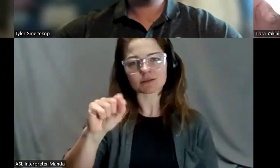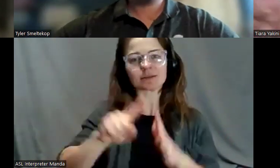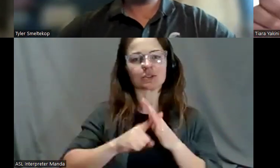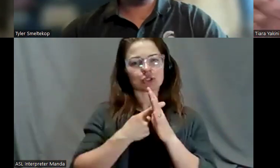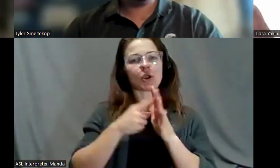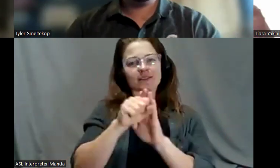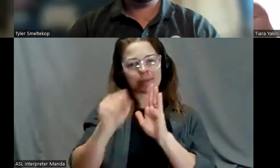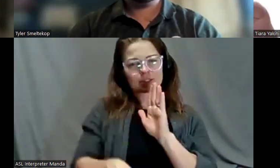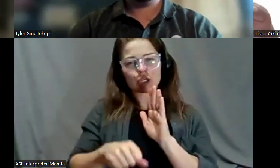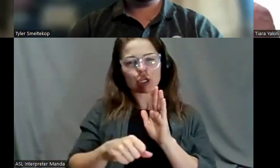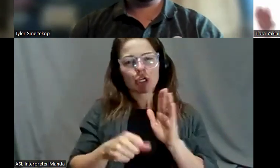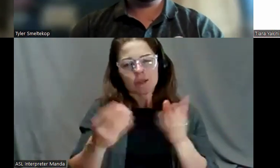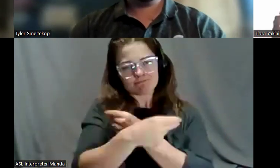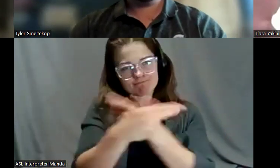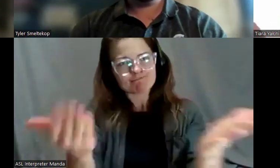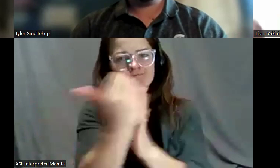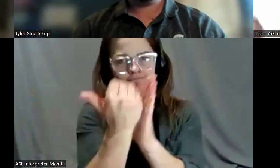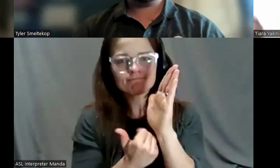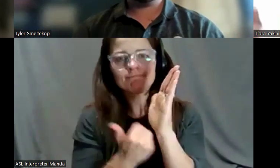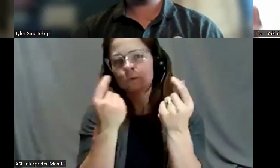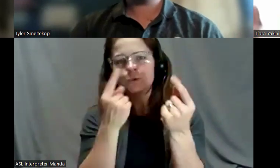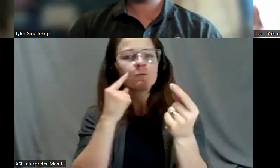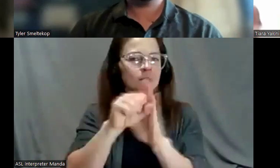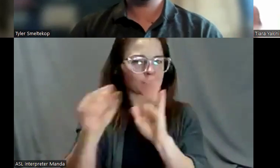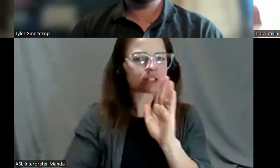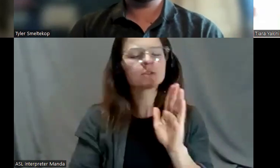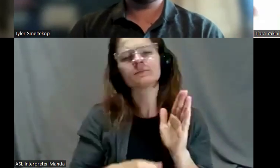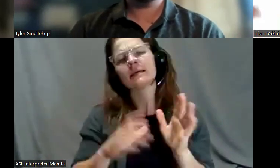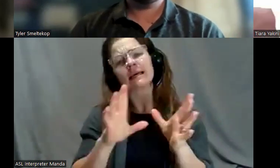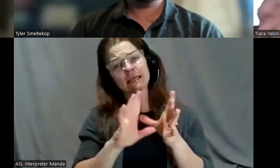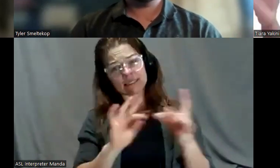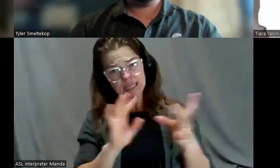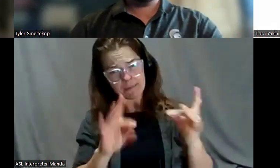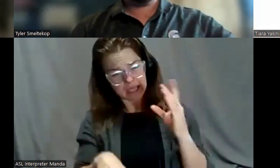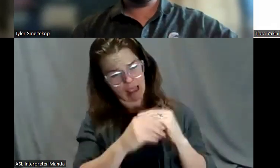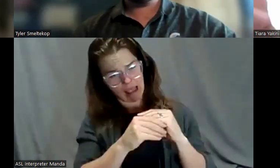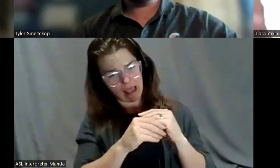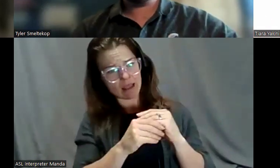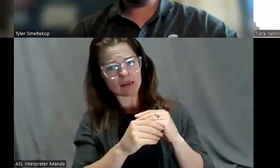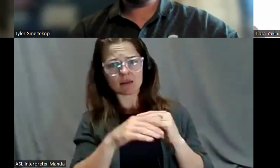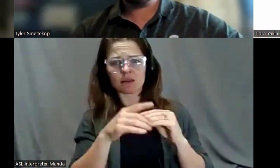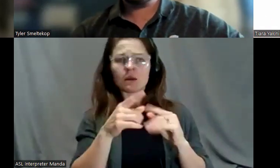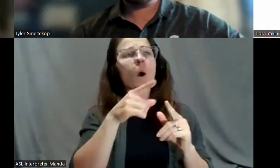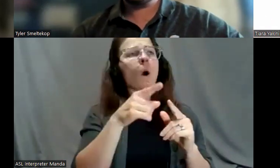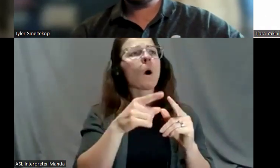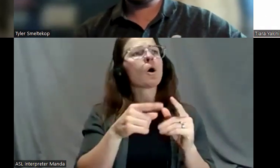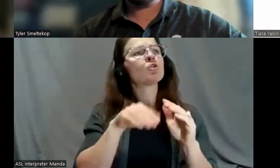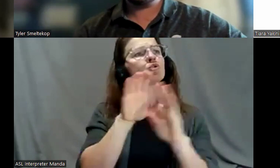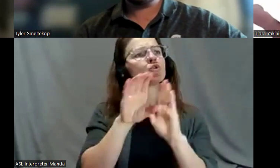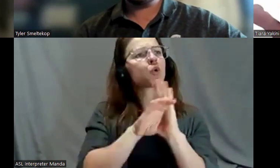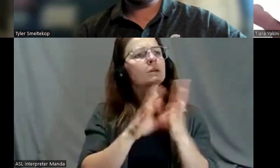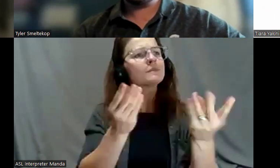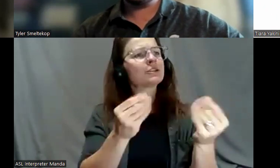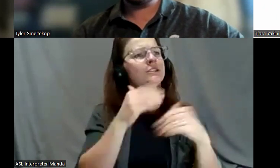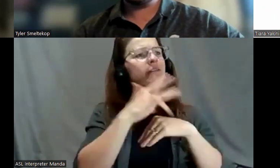there a statement somewhere that lets students know that they can access the course materials in a different format?